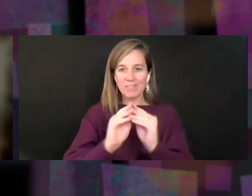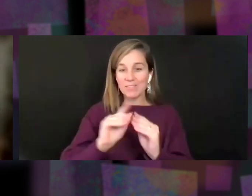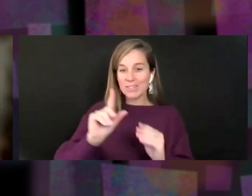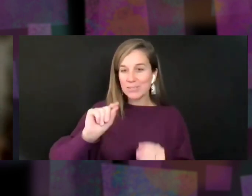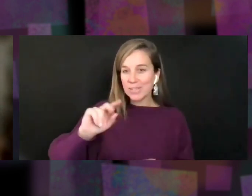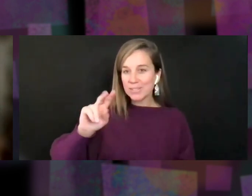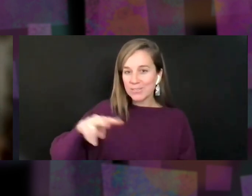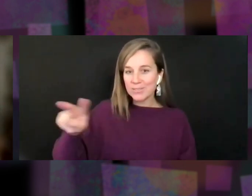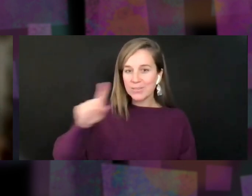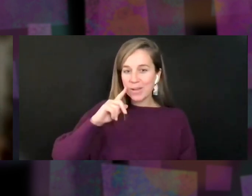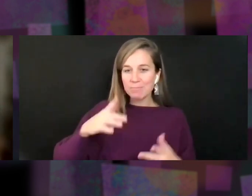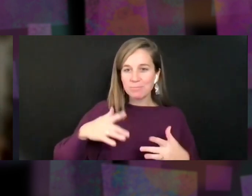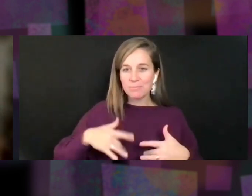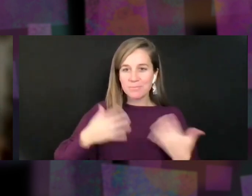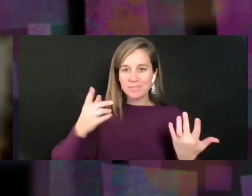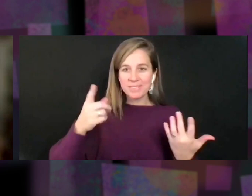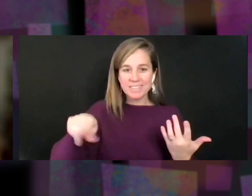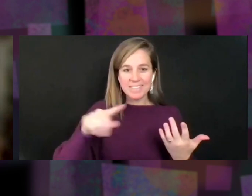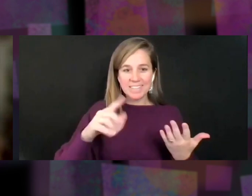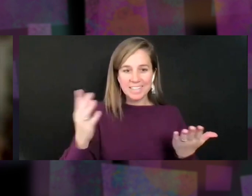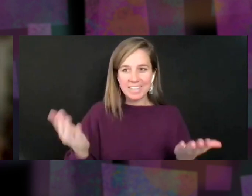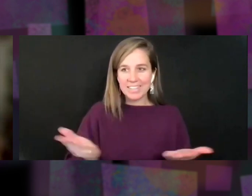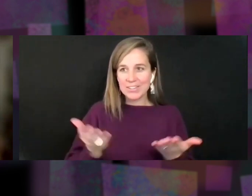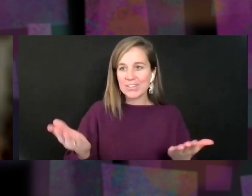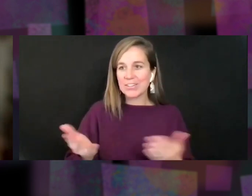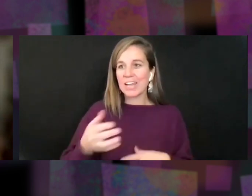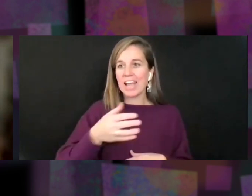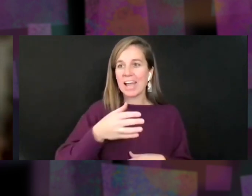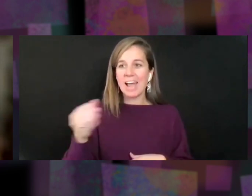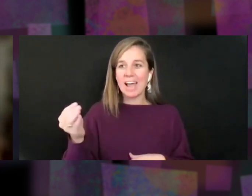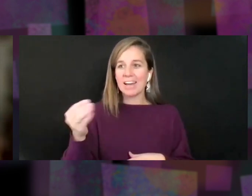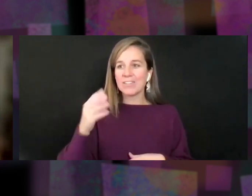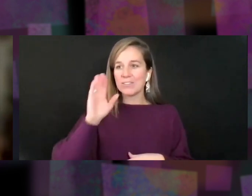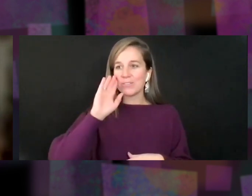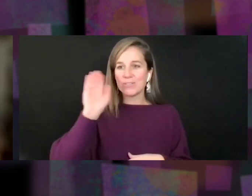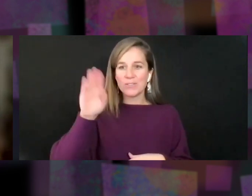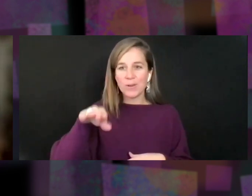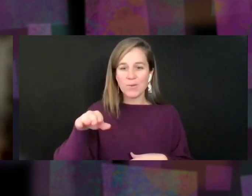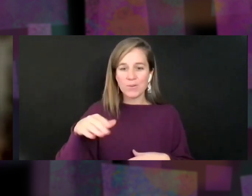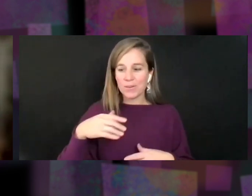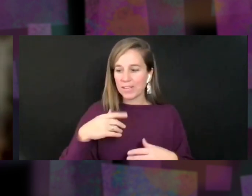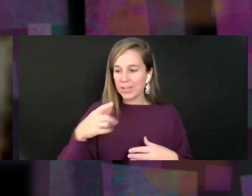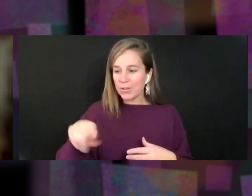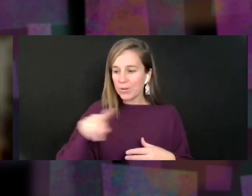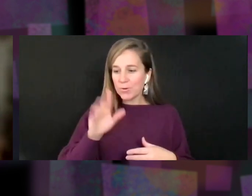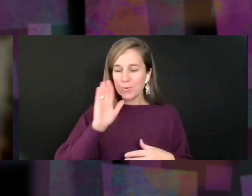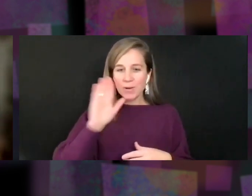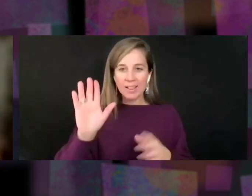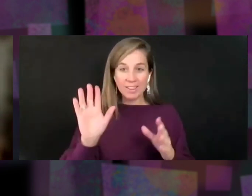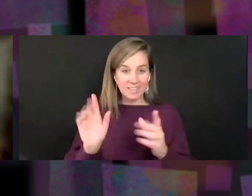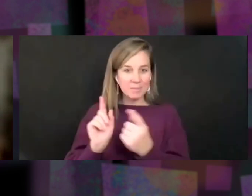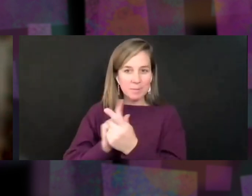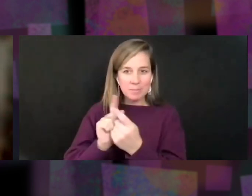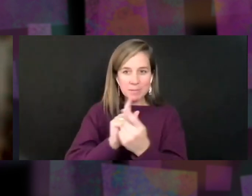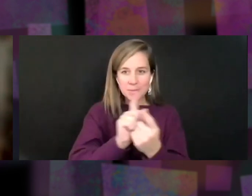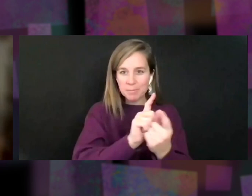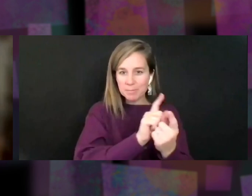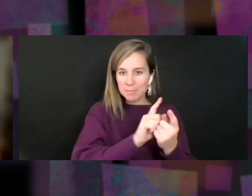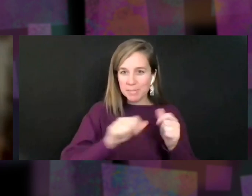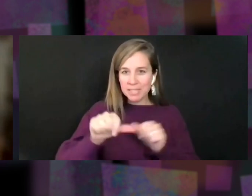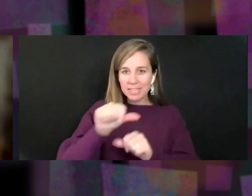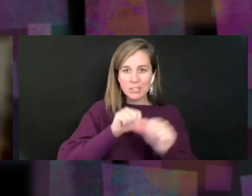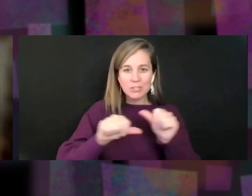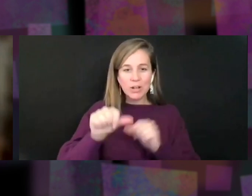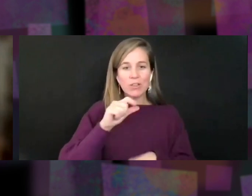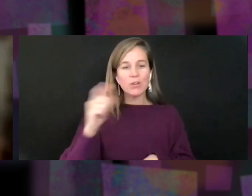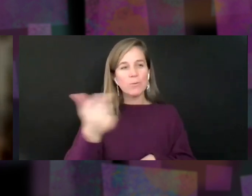you know, you all will get to meet each other, a wonderful slate of